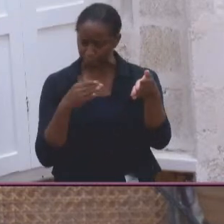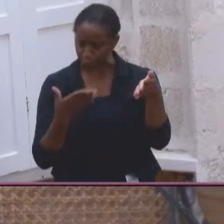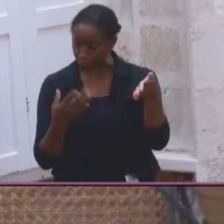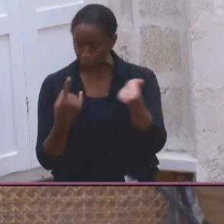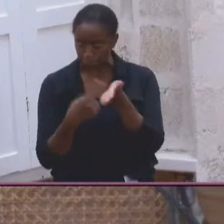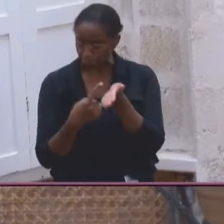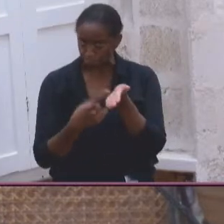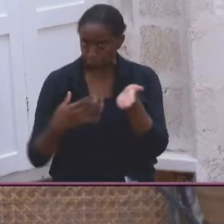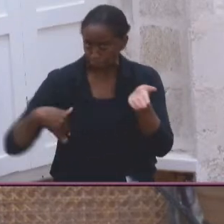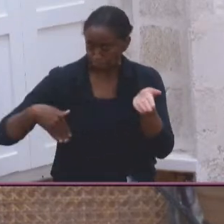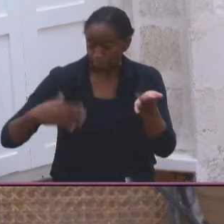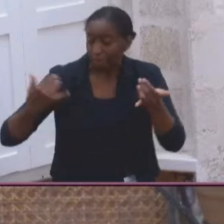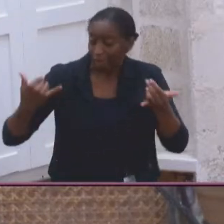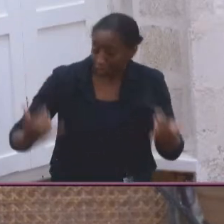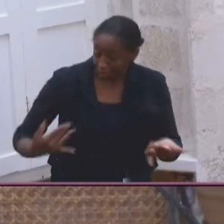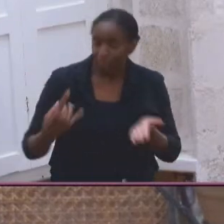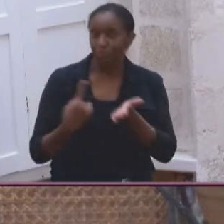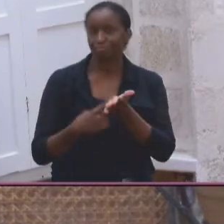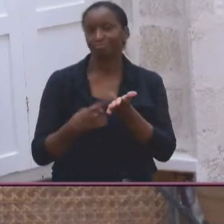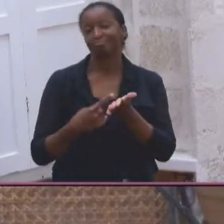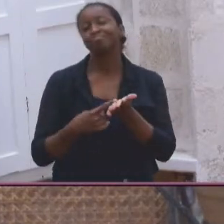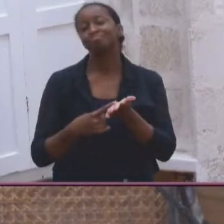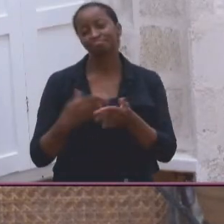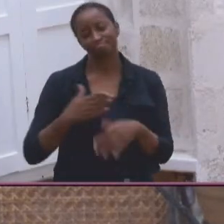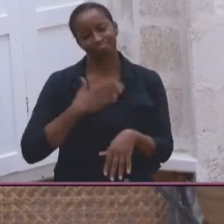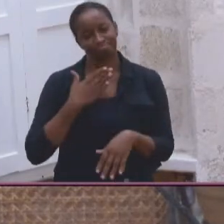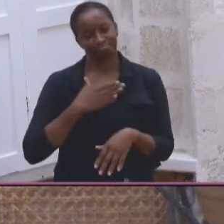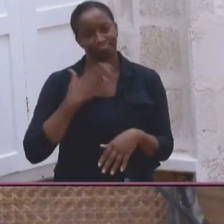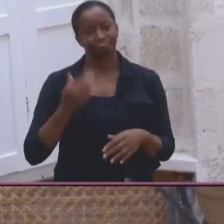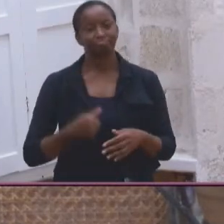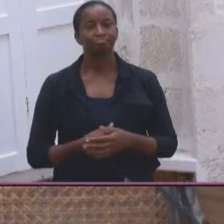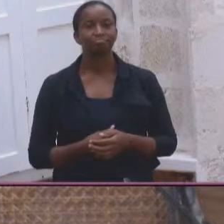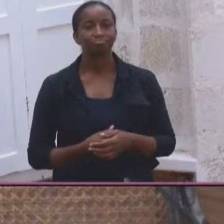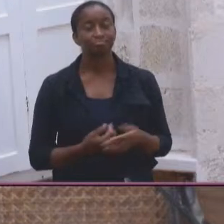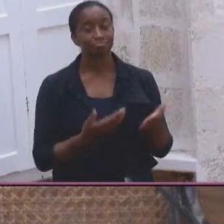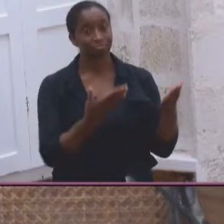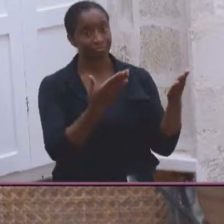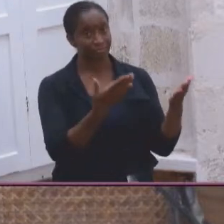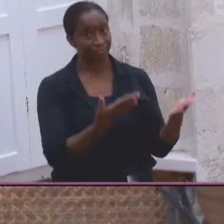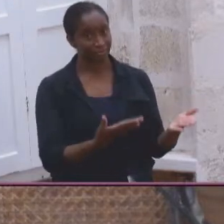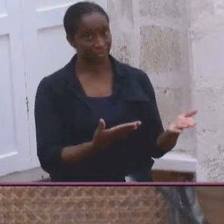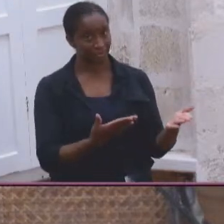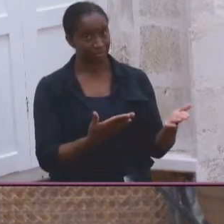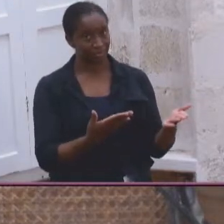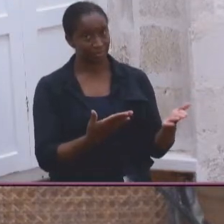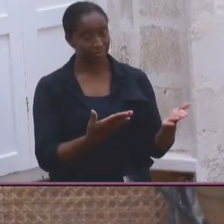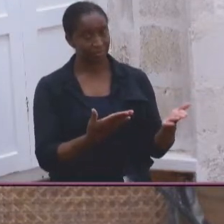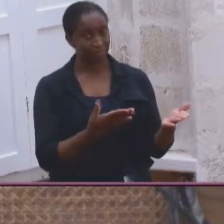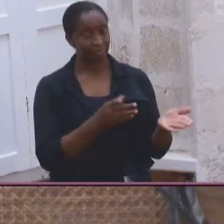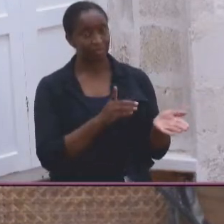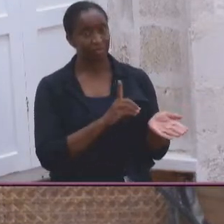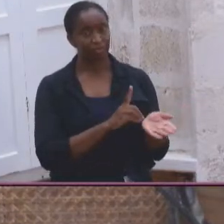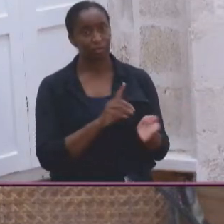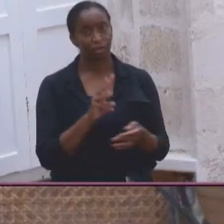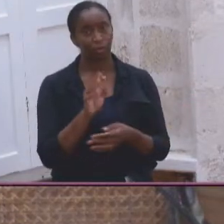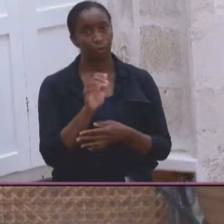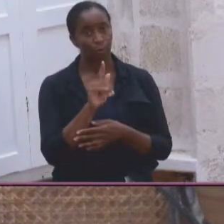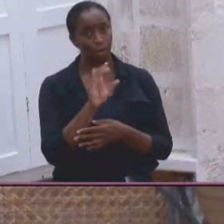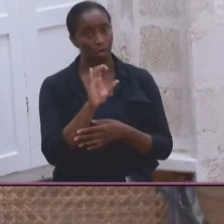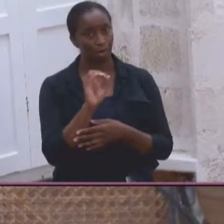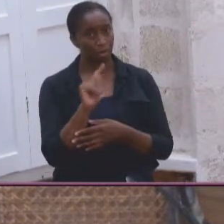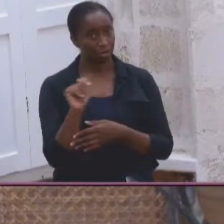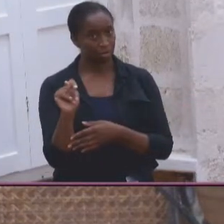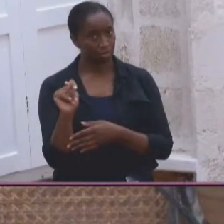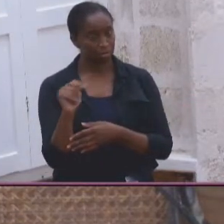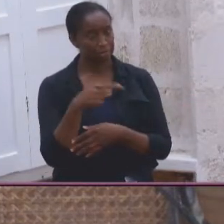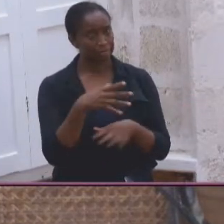of Senator Walcott and him making a contribution on the matter. But what